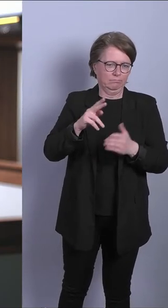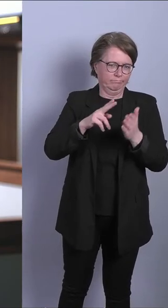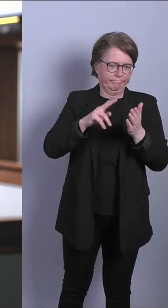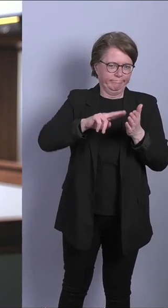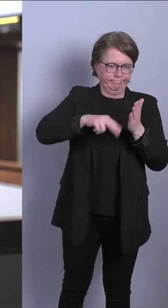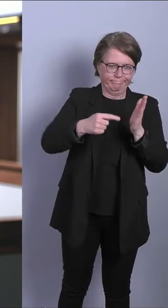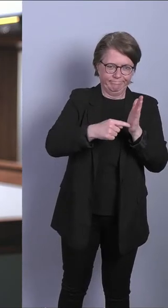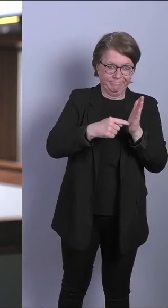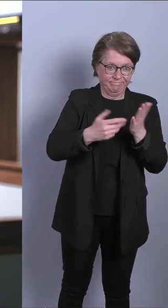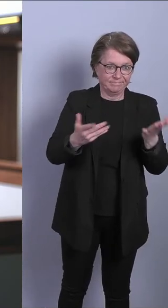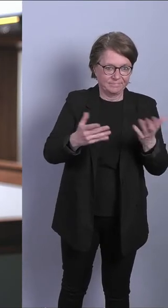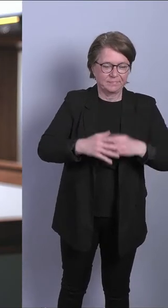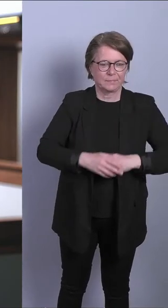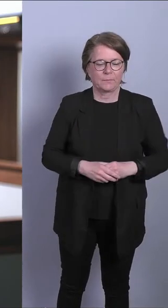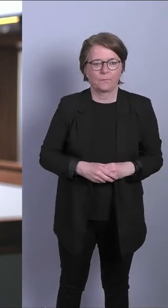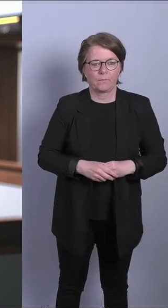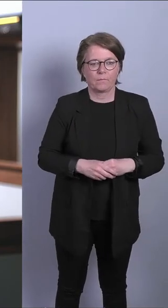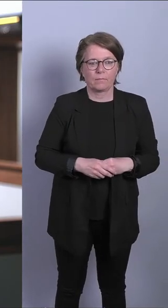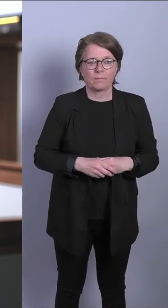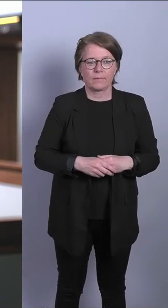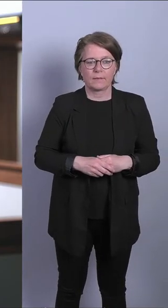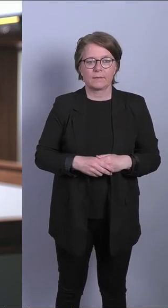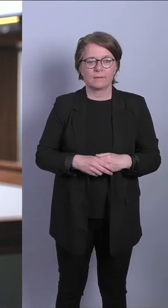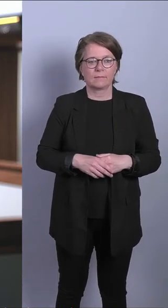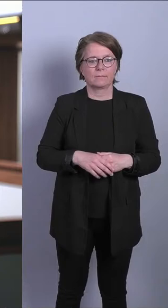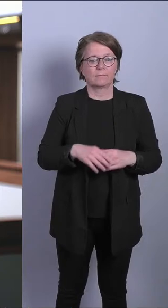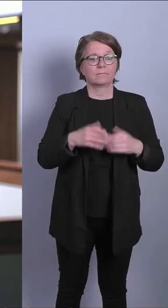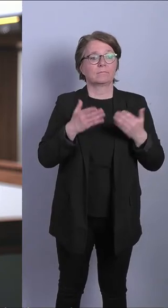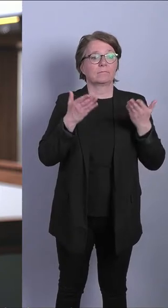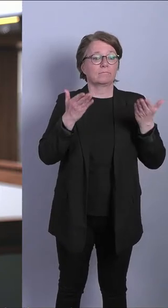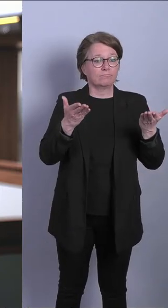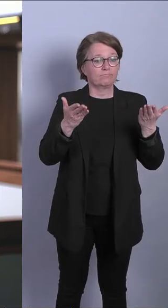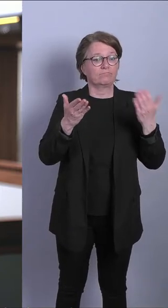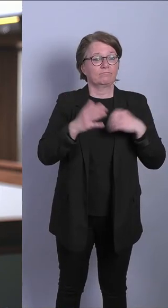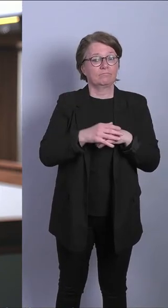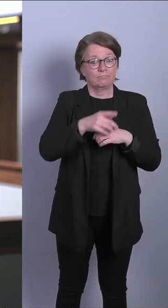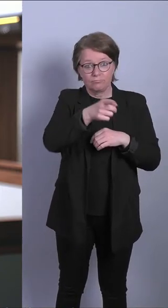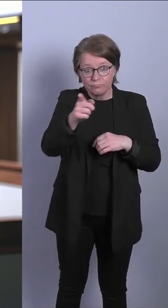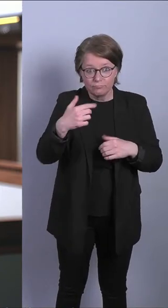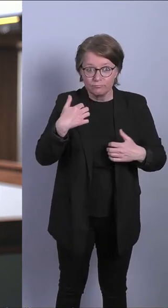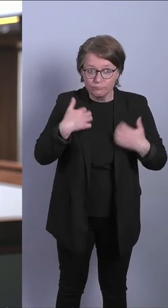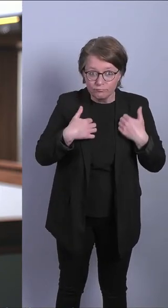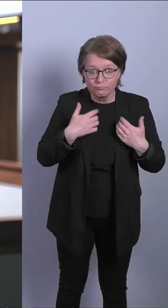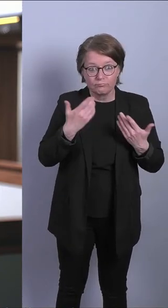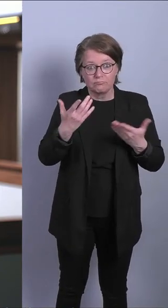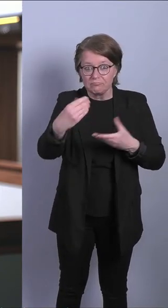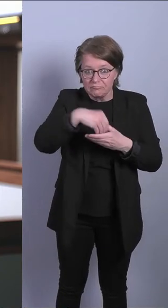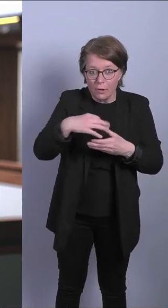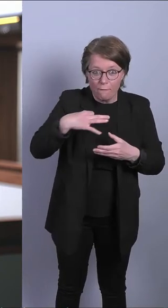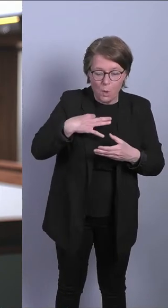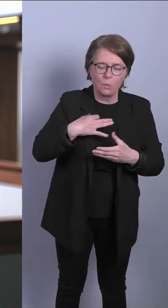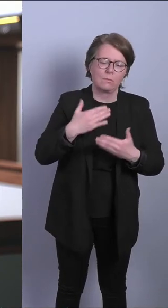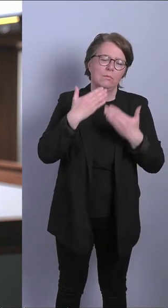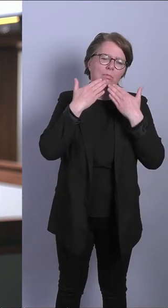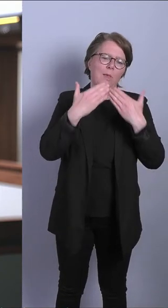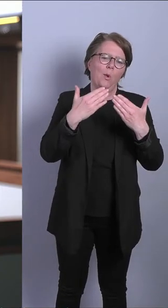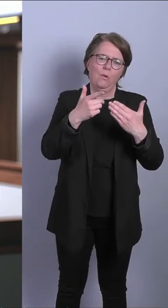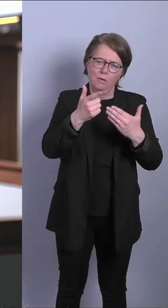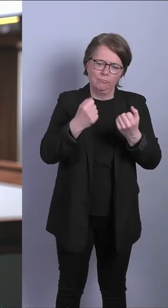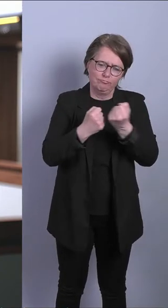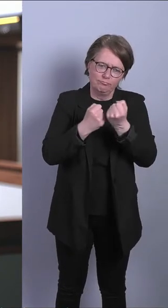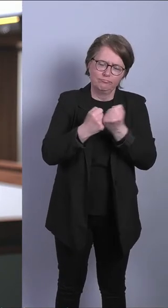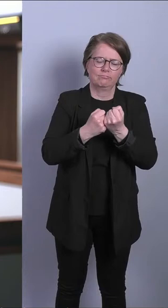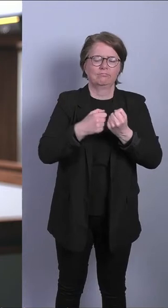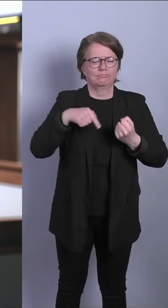are a celebration of togetherness and the joy of sport. You have decided to take an active part in this, and I would like to thank you very much for